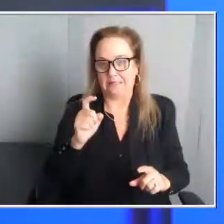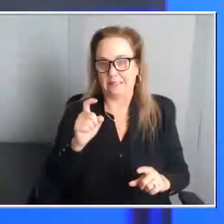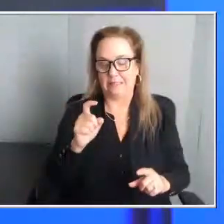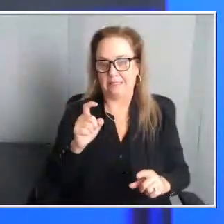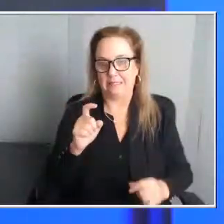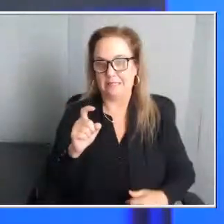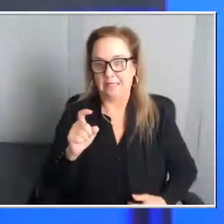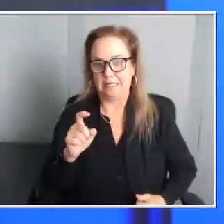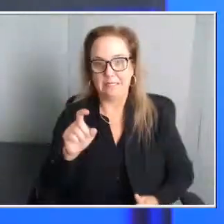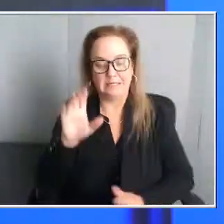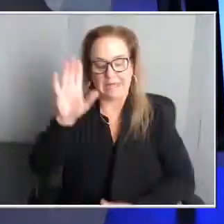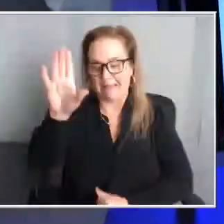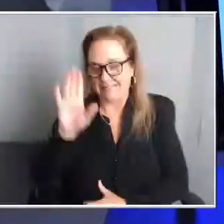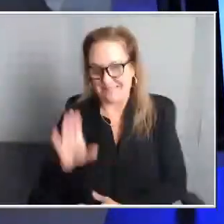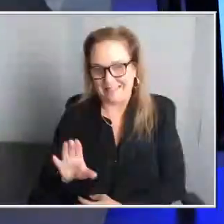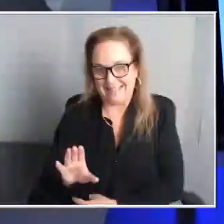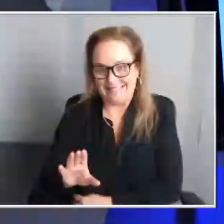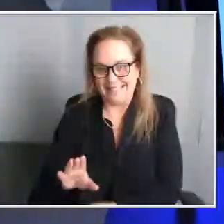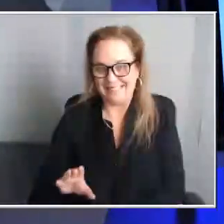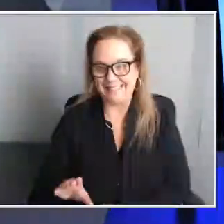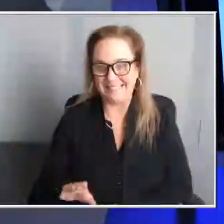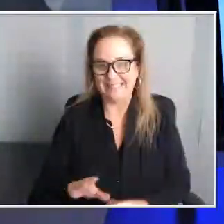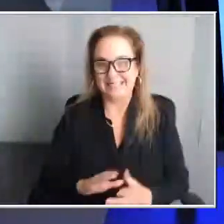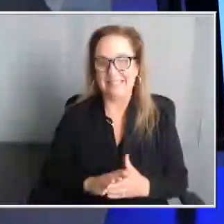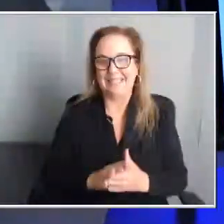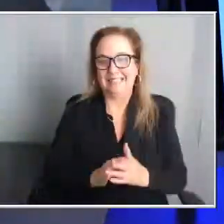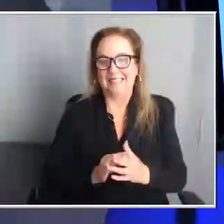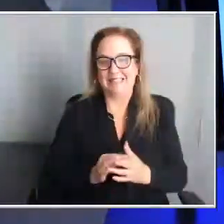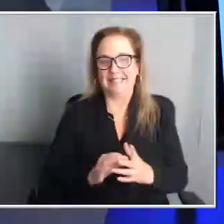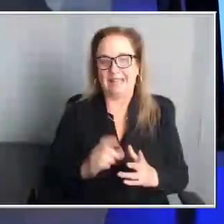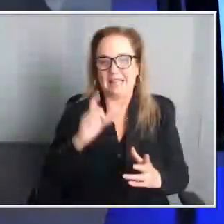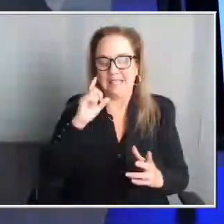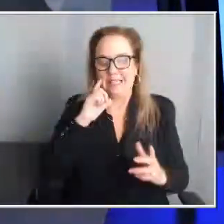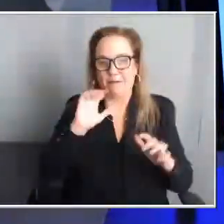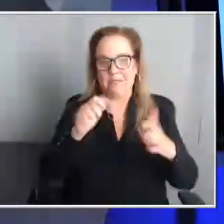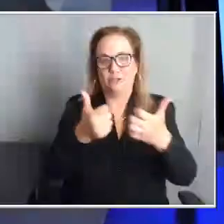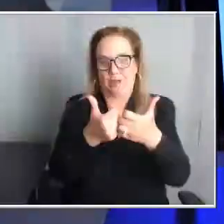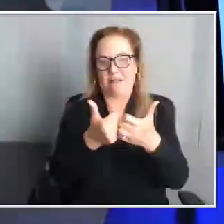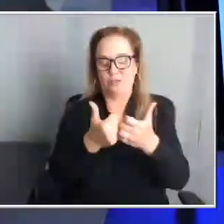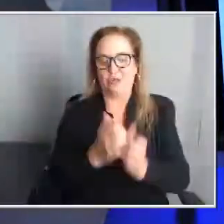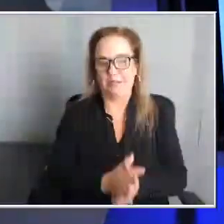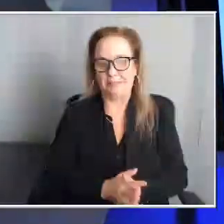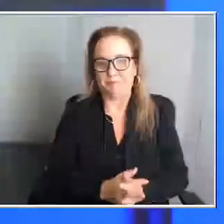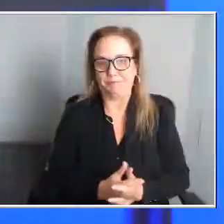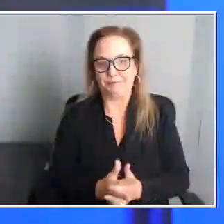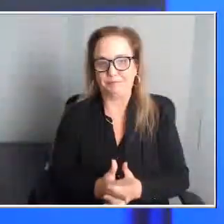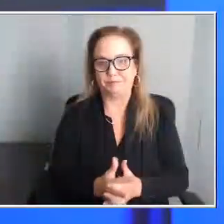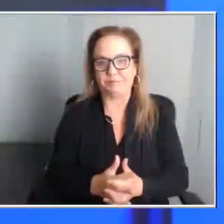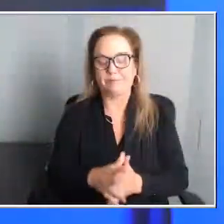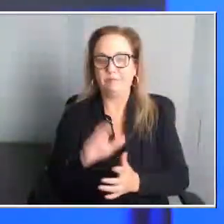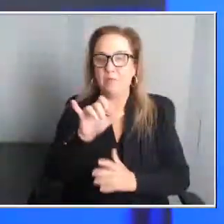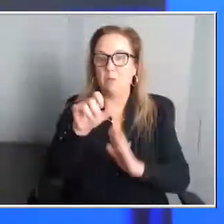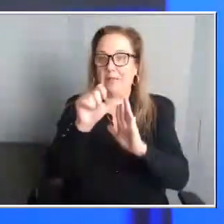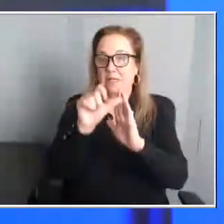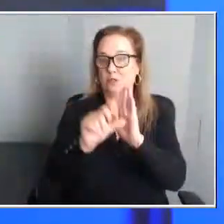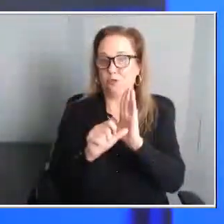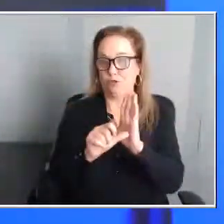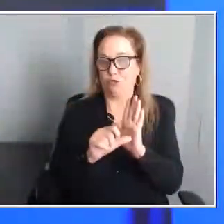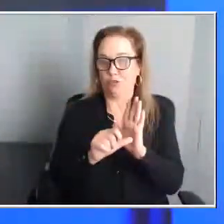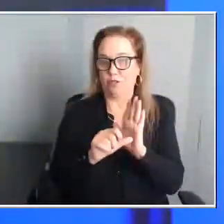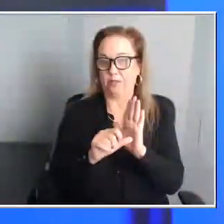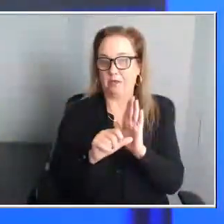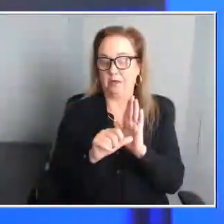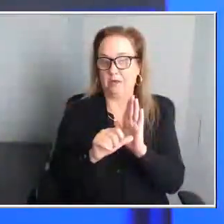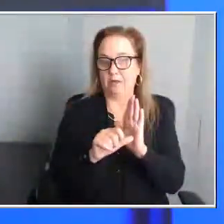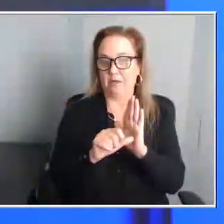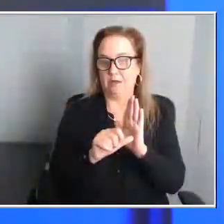did excellent. And I think it was something pretty challenging. With that surgery, by my account,